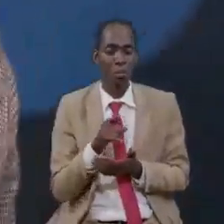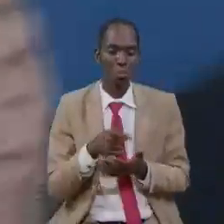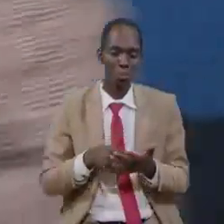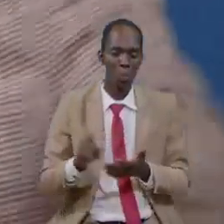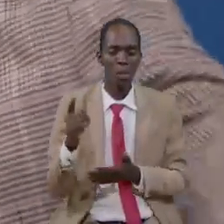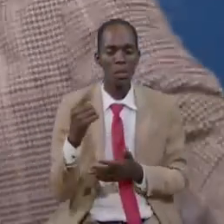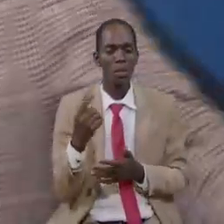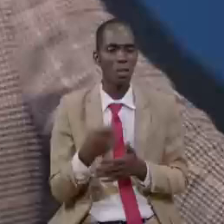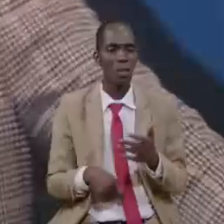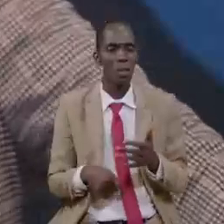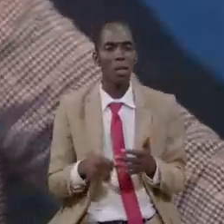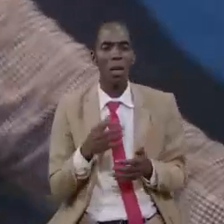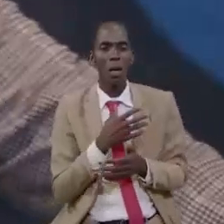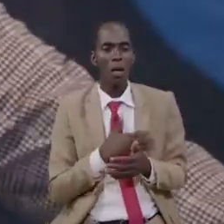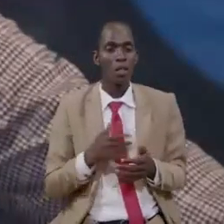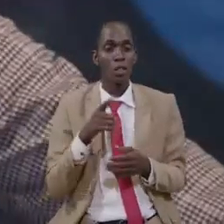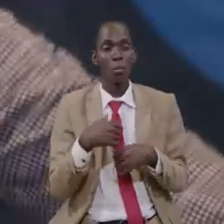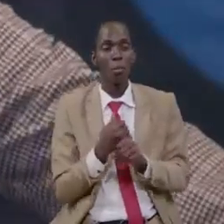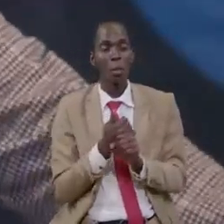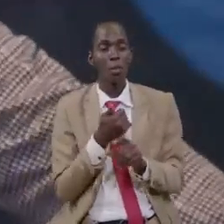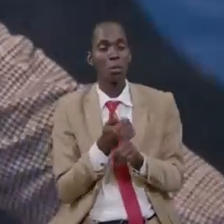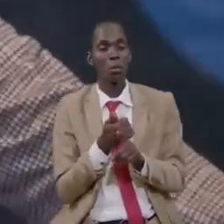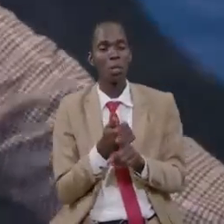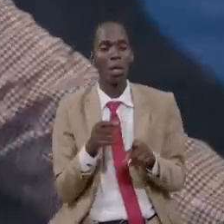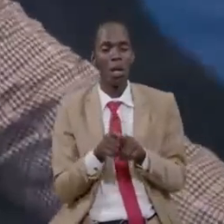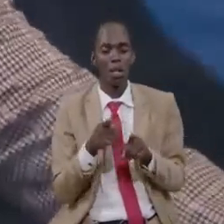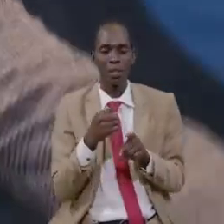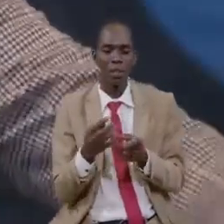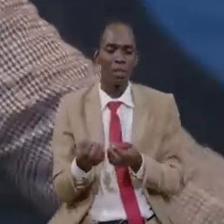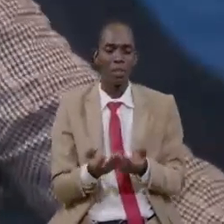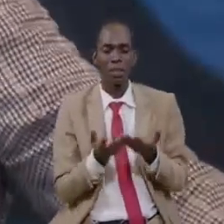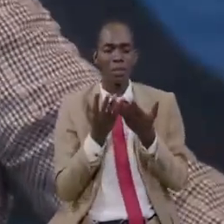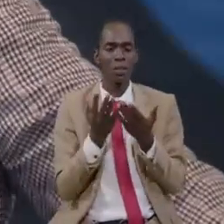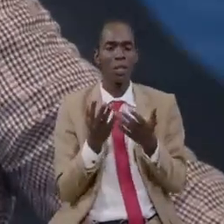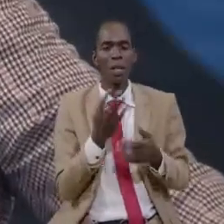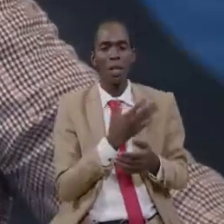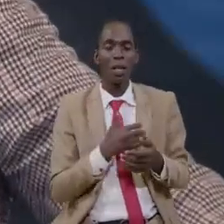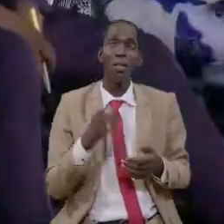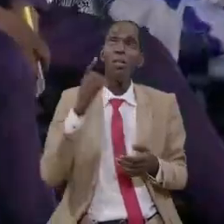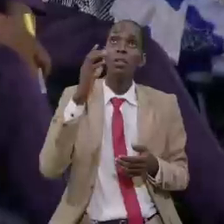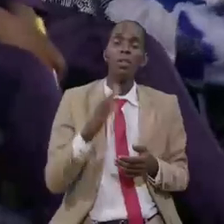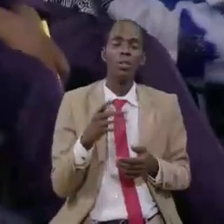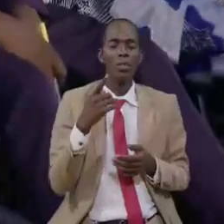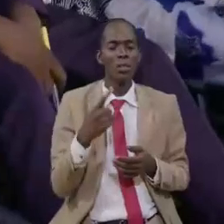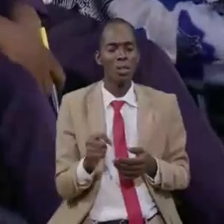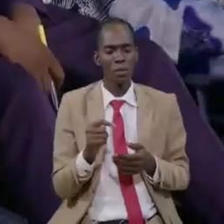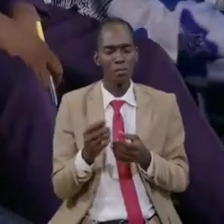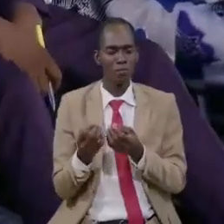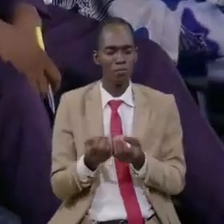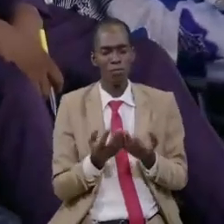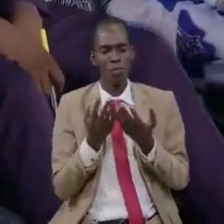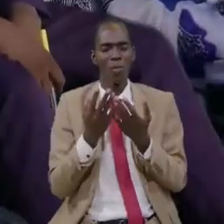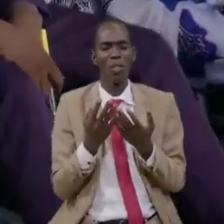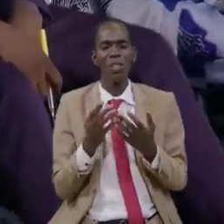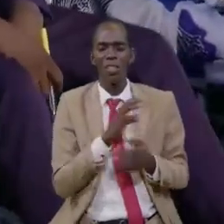makes himself the ransom. And God the Father recognizes that. And he says, hold on